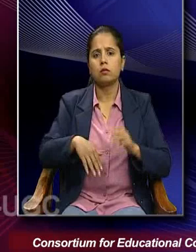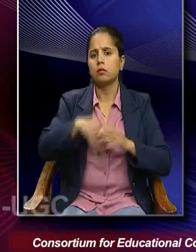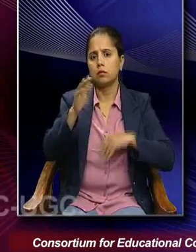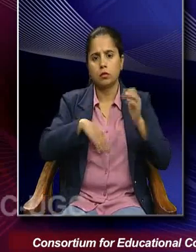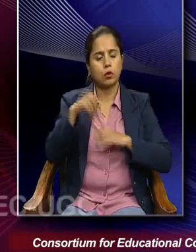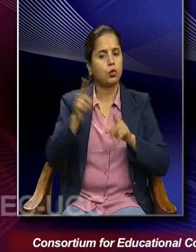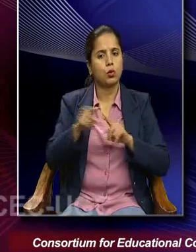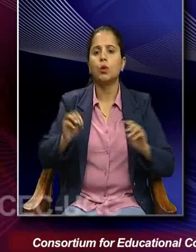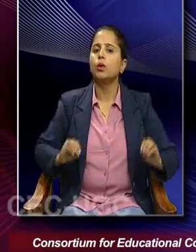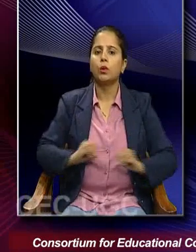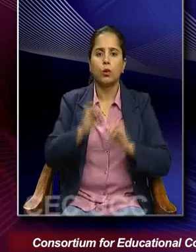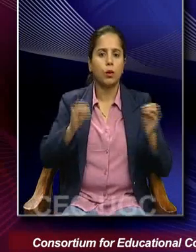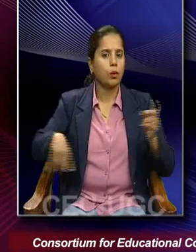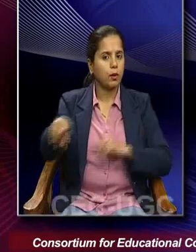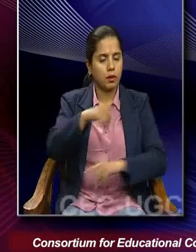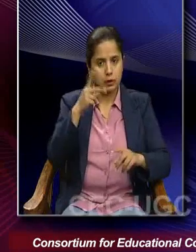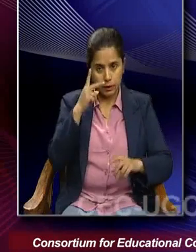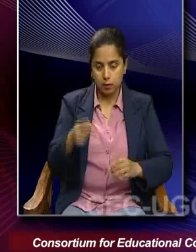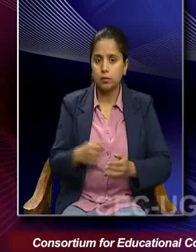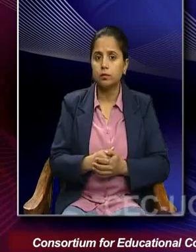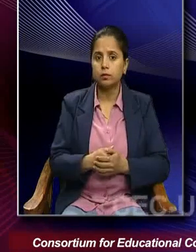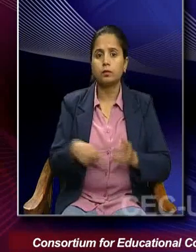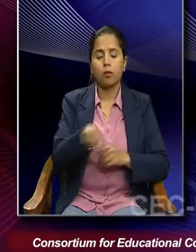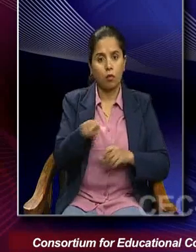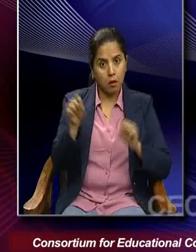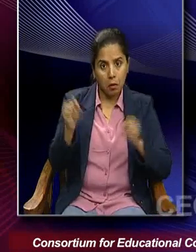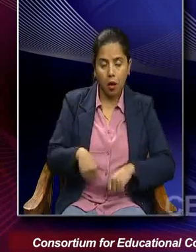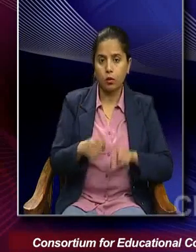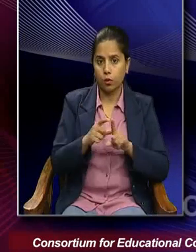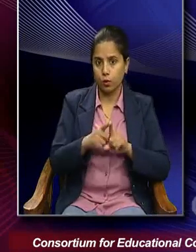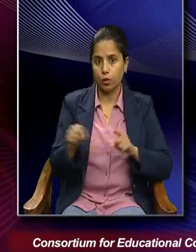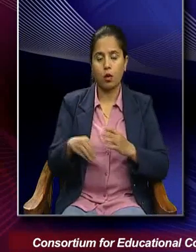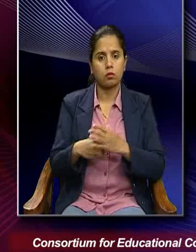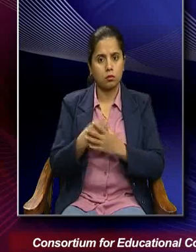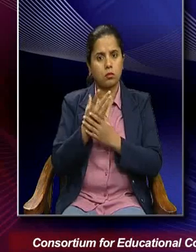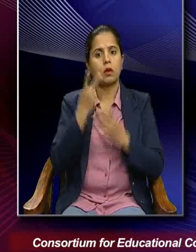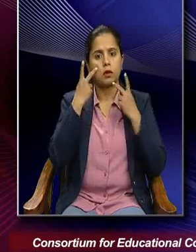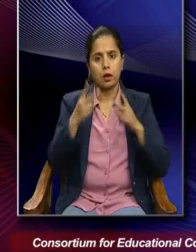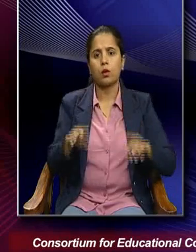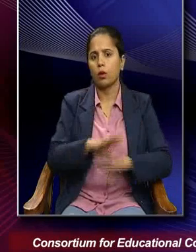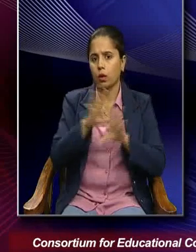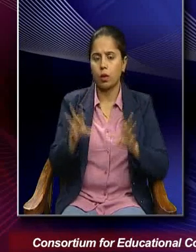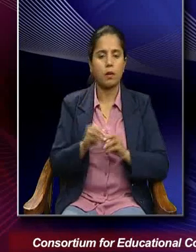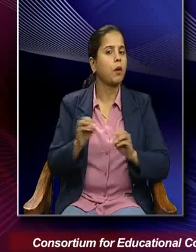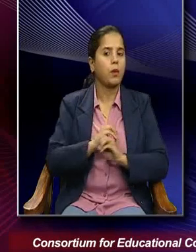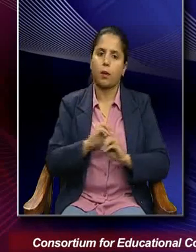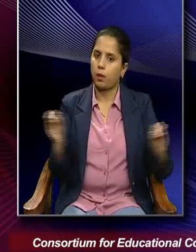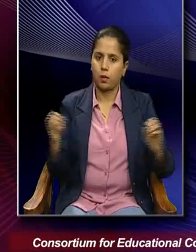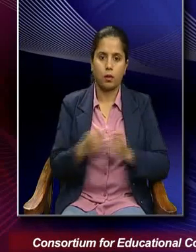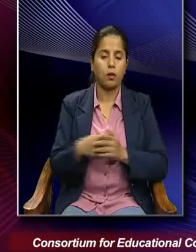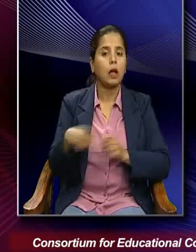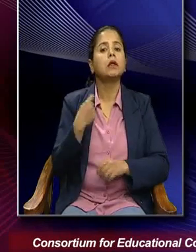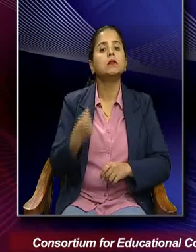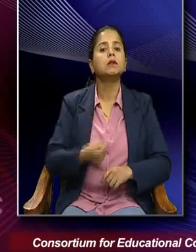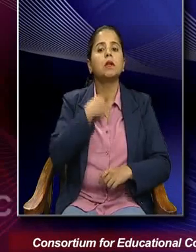constructed something. It's not kind of able to evolve an entity, and the